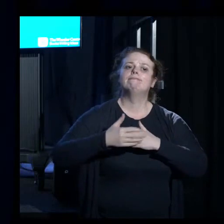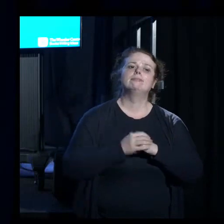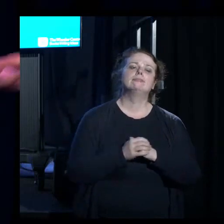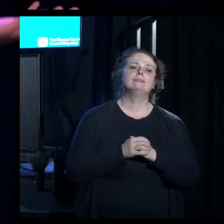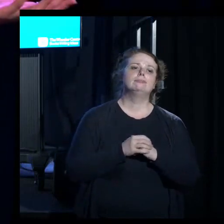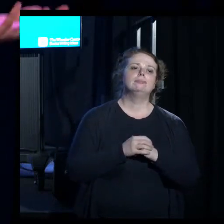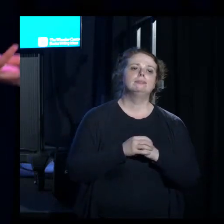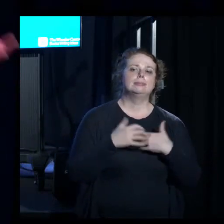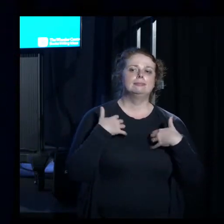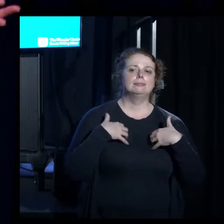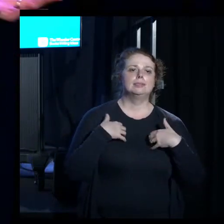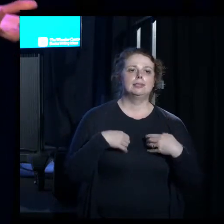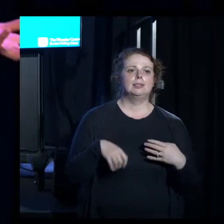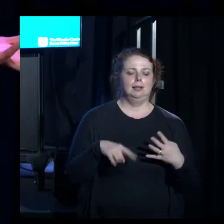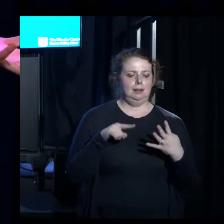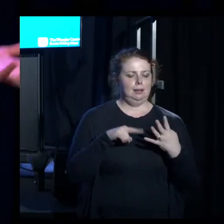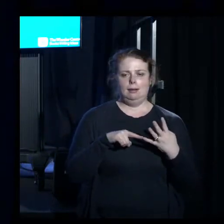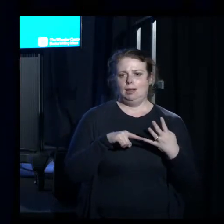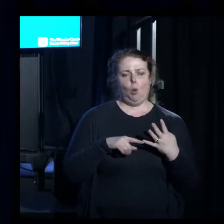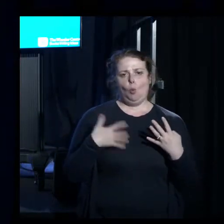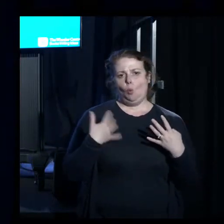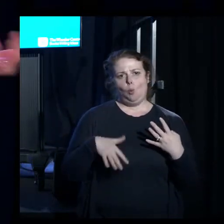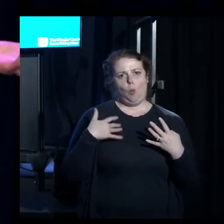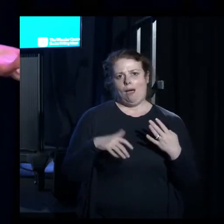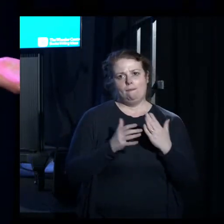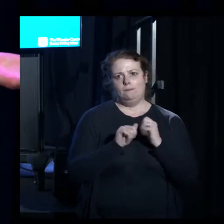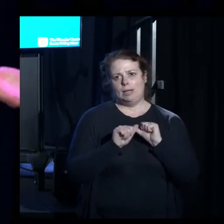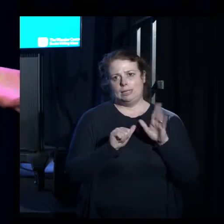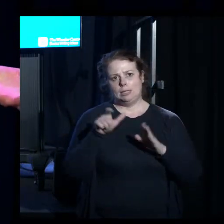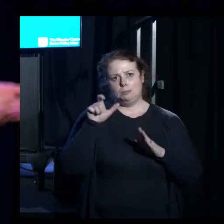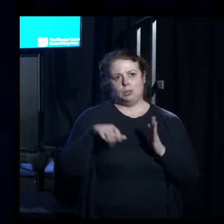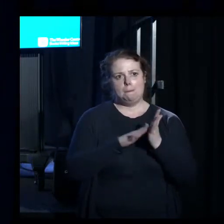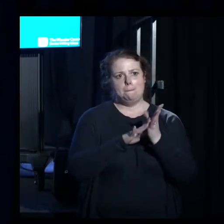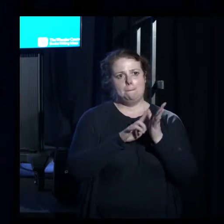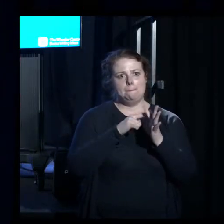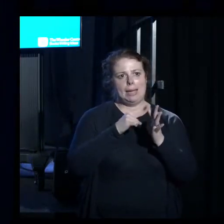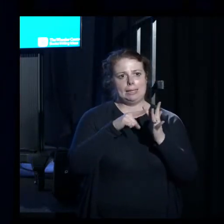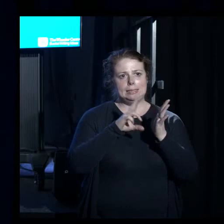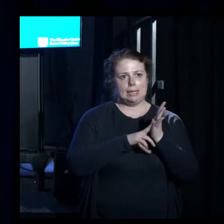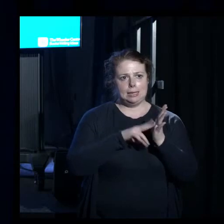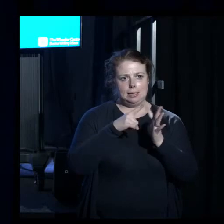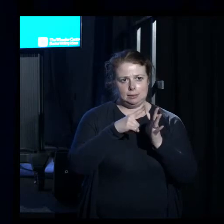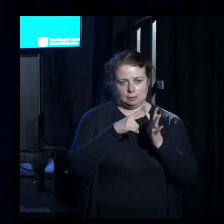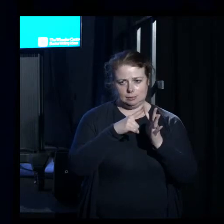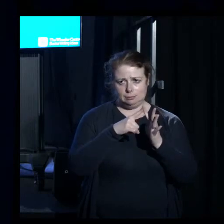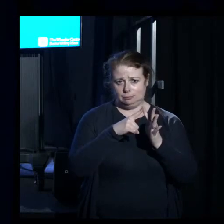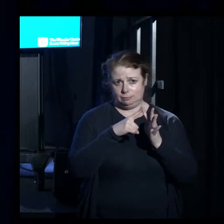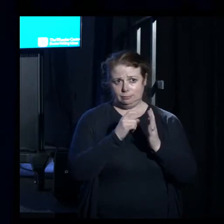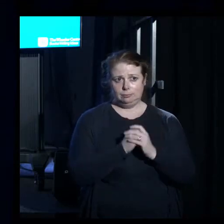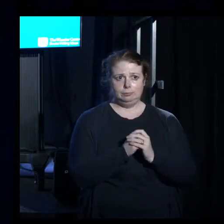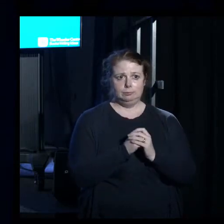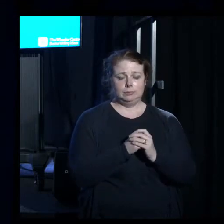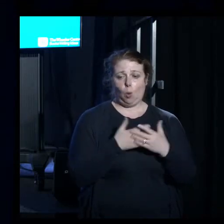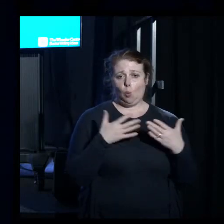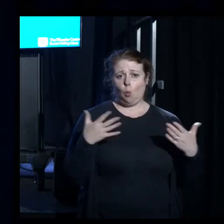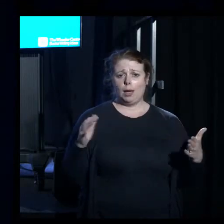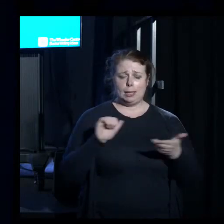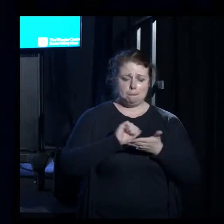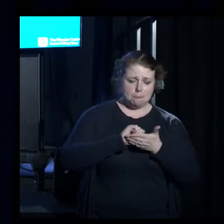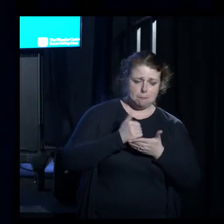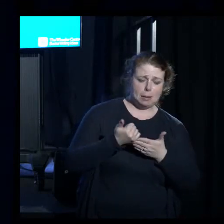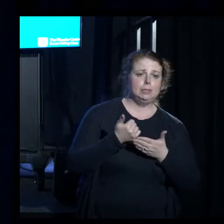Evelyn, this lineup is just ridiculous, is Maxine Baniba Clarke, who is a widely published Australian writer